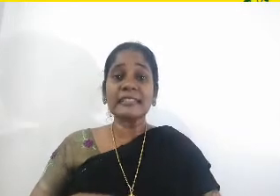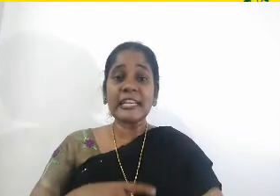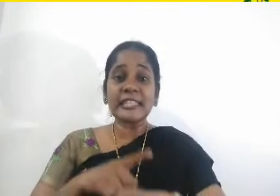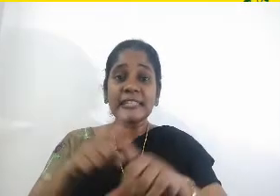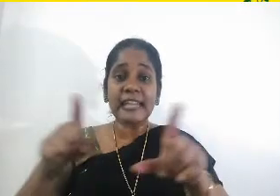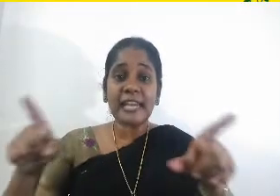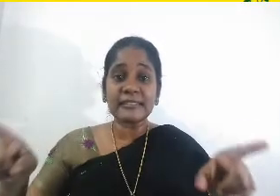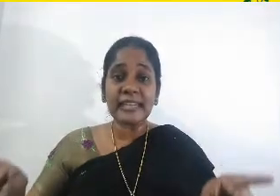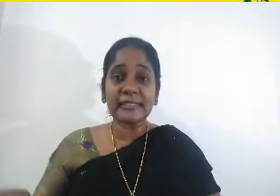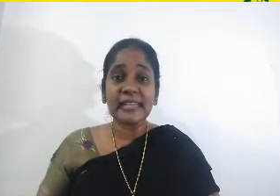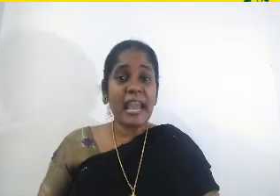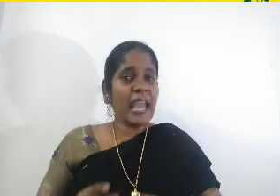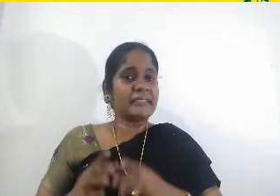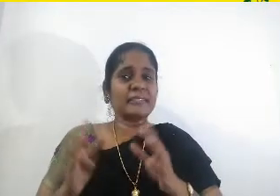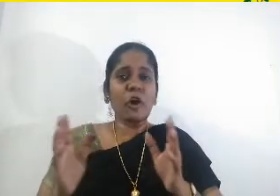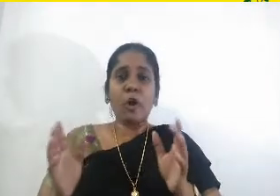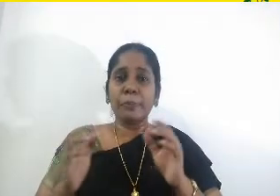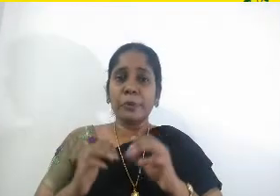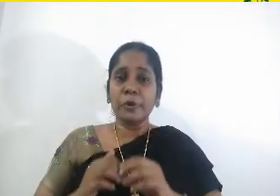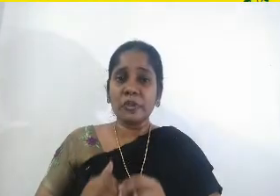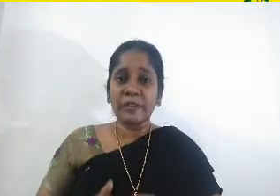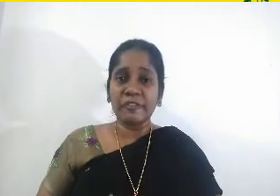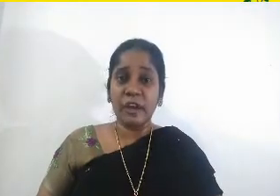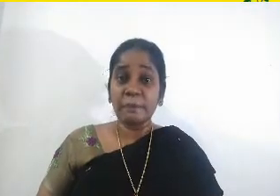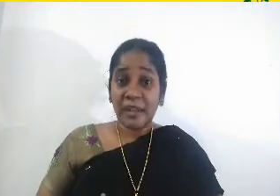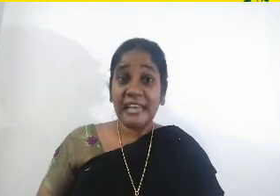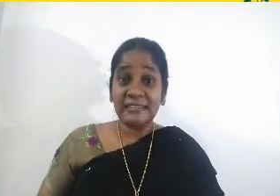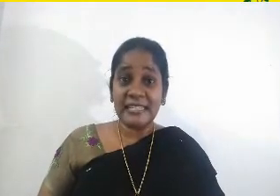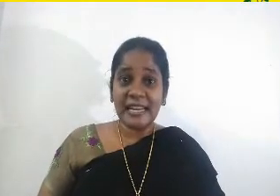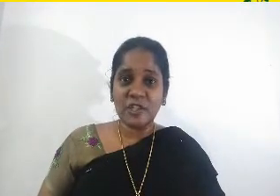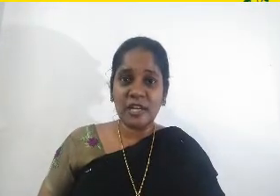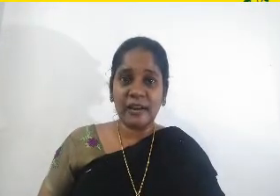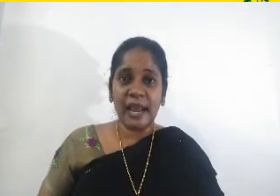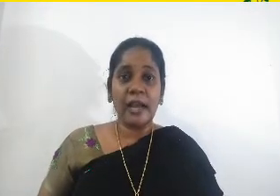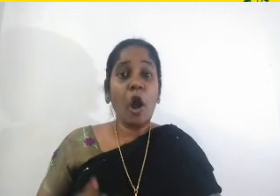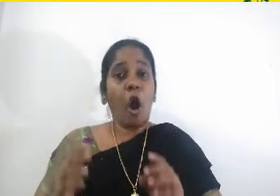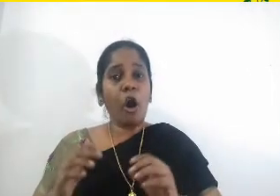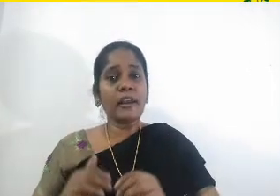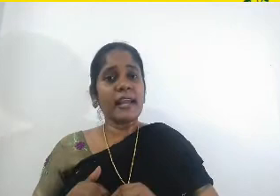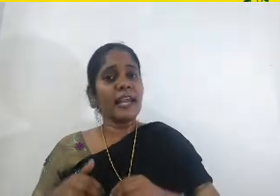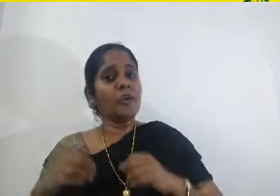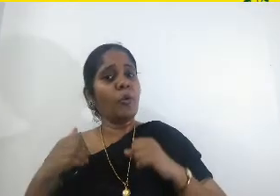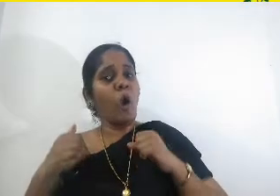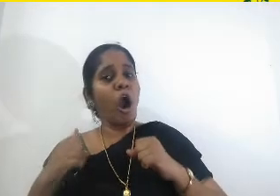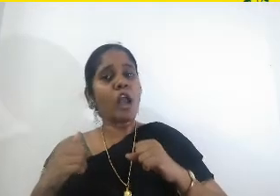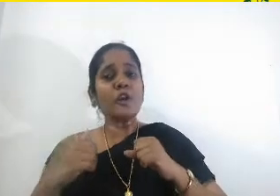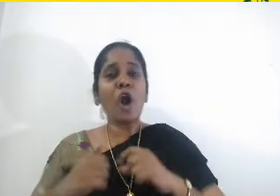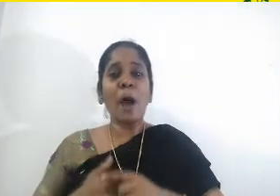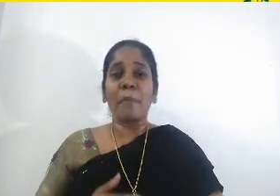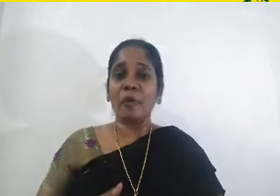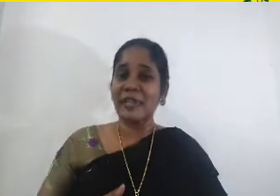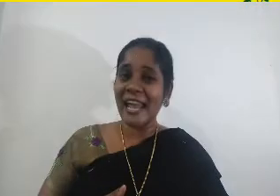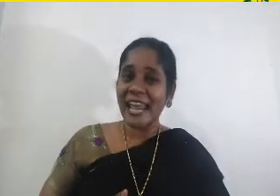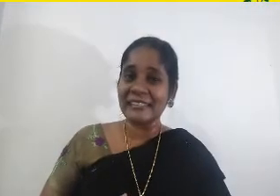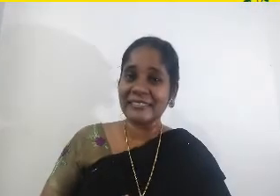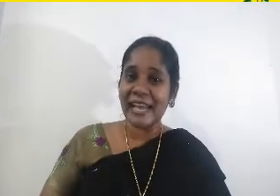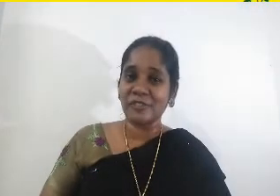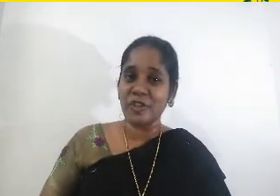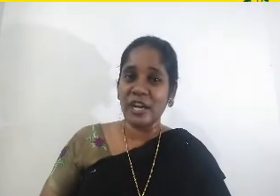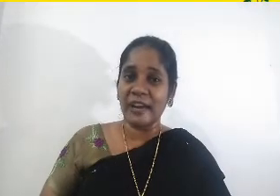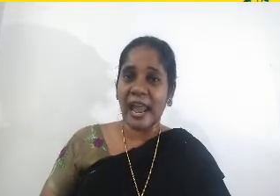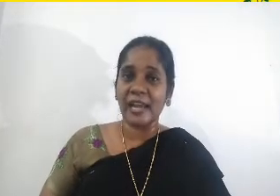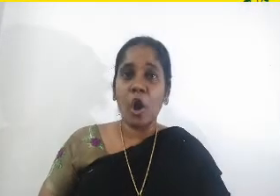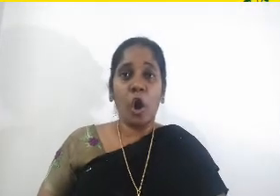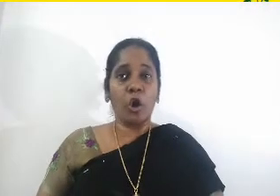all see these insects. It's so beautiful, isn't it, children? Already you all know about the